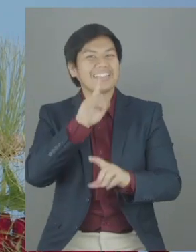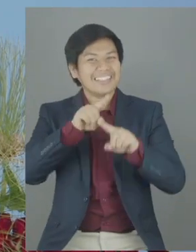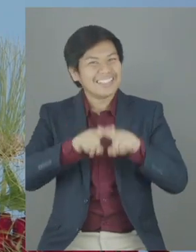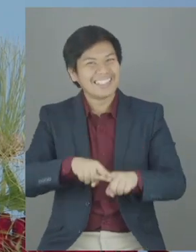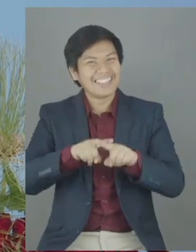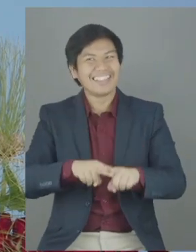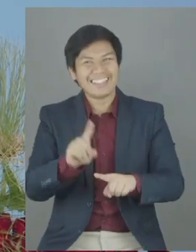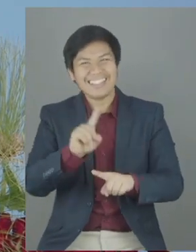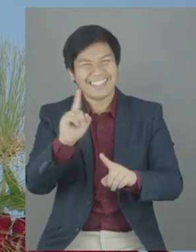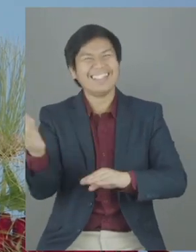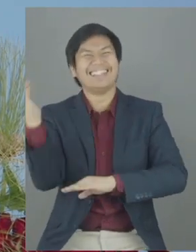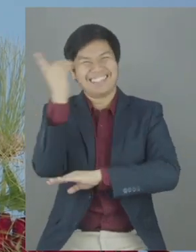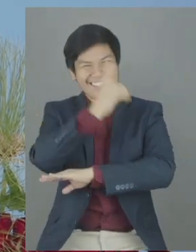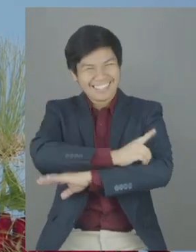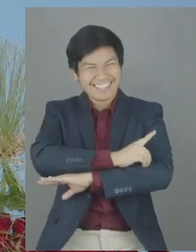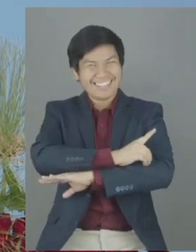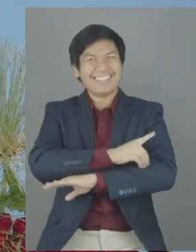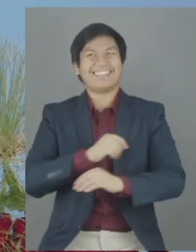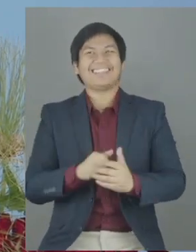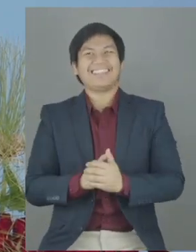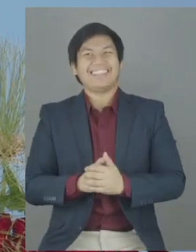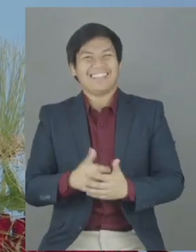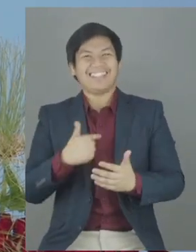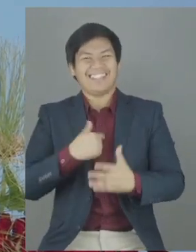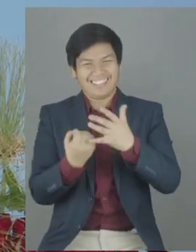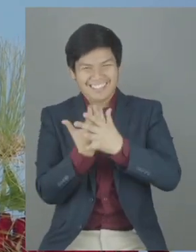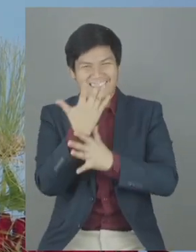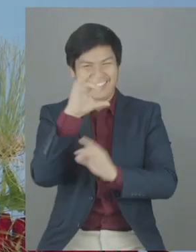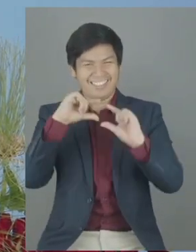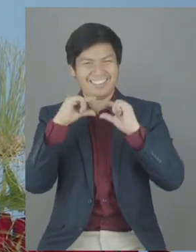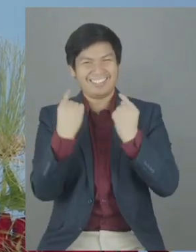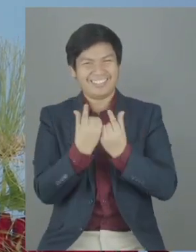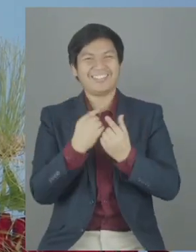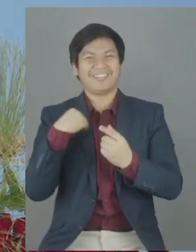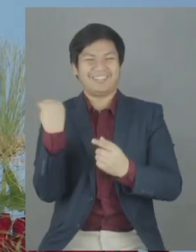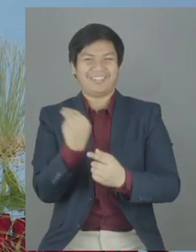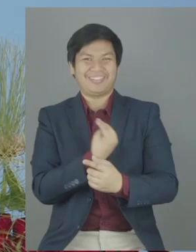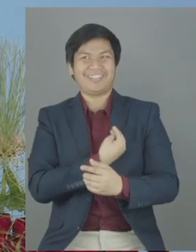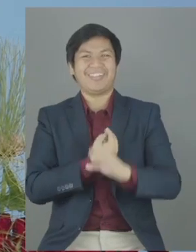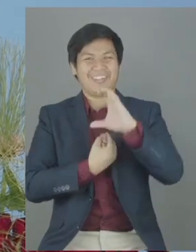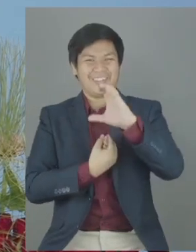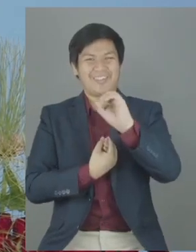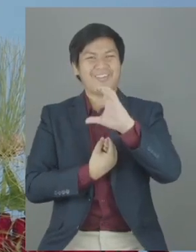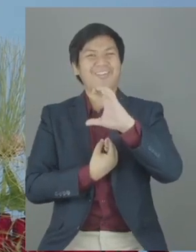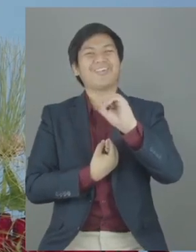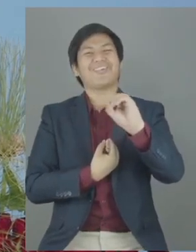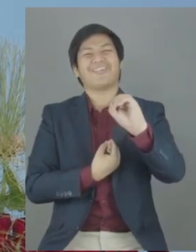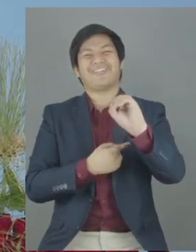which day. He's part of my growth group. Let's all welcome Coco.